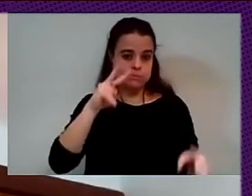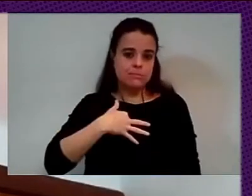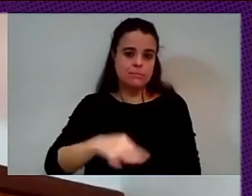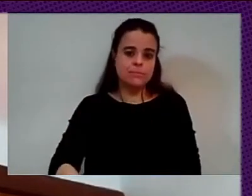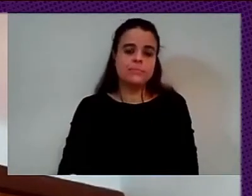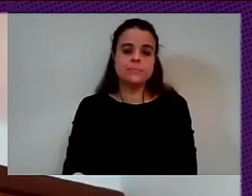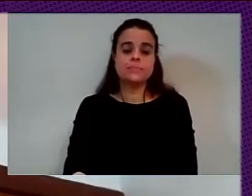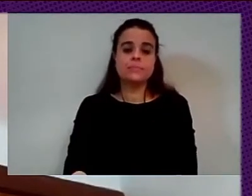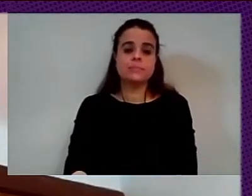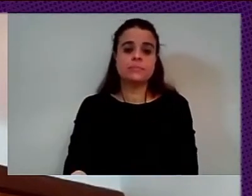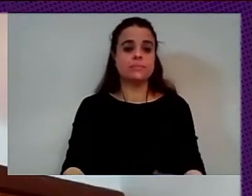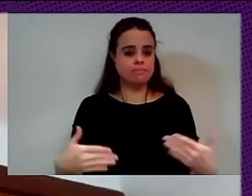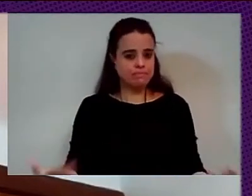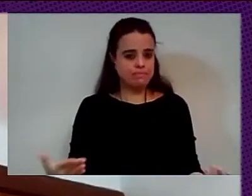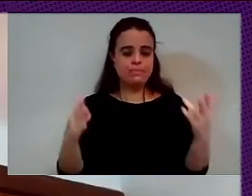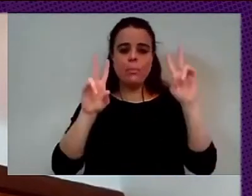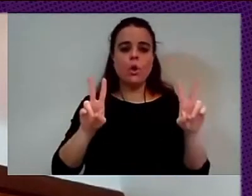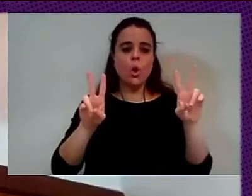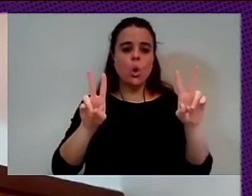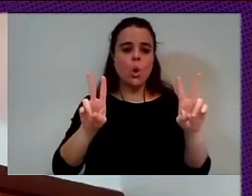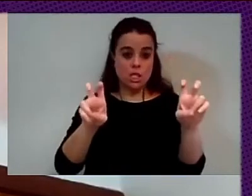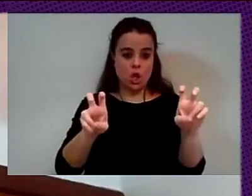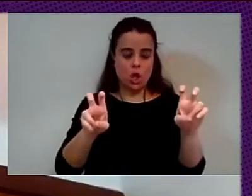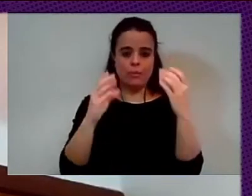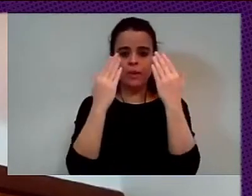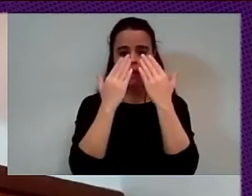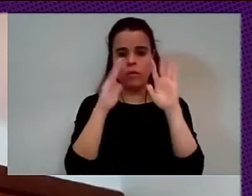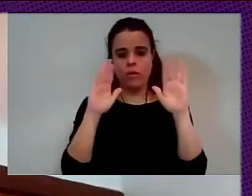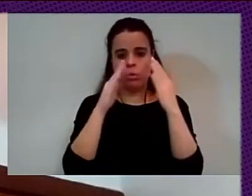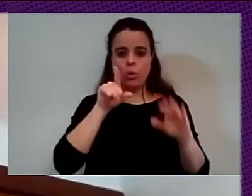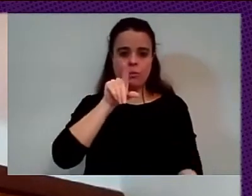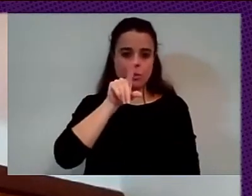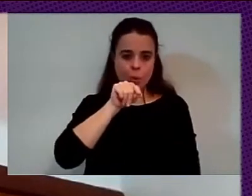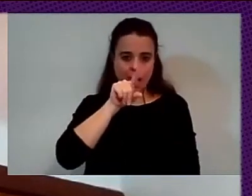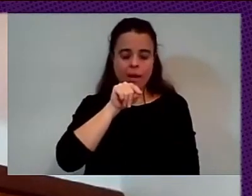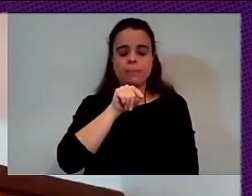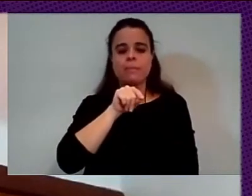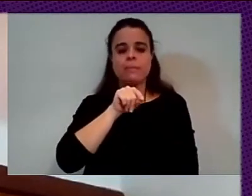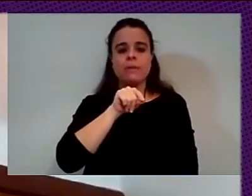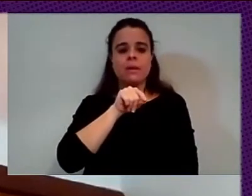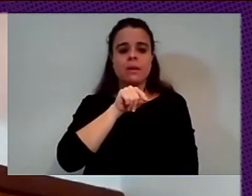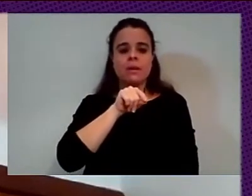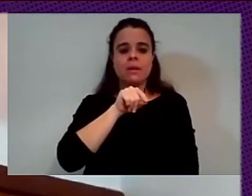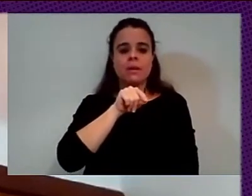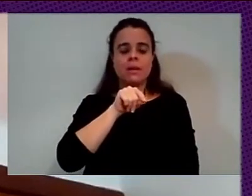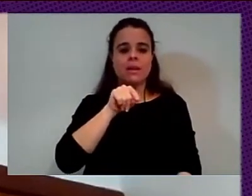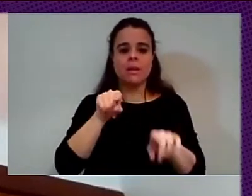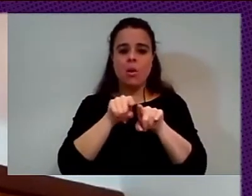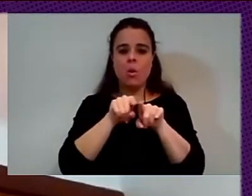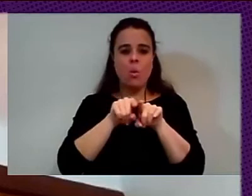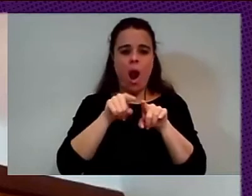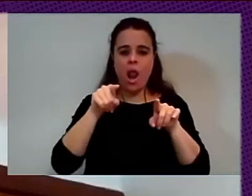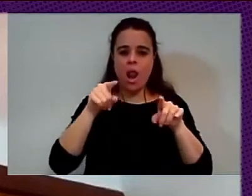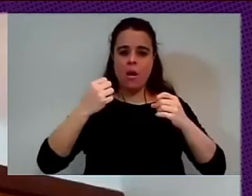side of it is Facebook, Twitter, all these guys have, they're the masters, they get all access to information, and then they can divvy that out to police, to